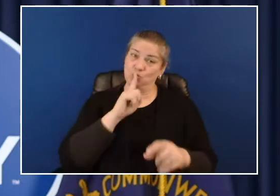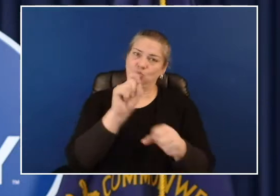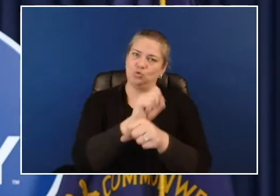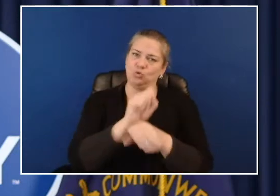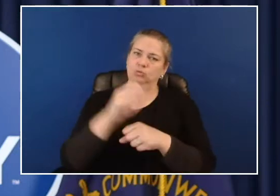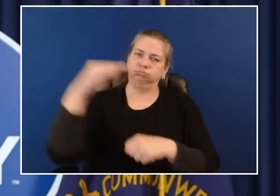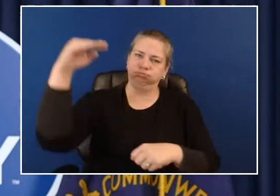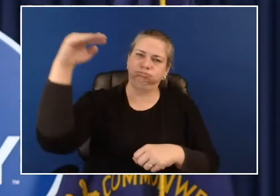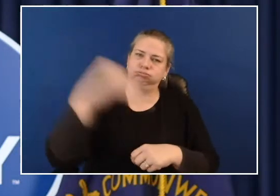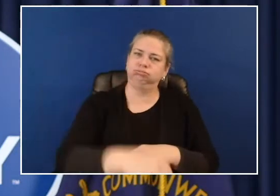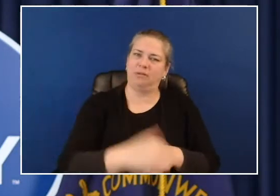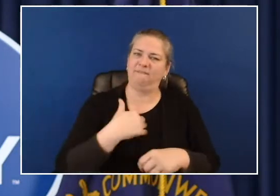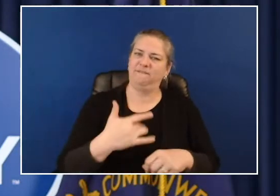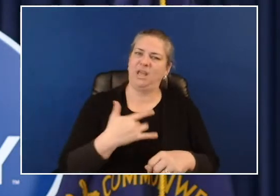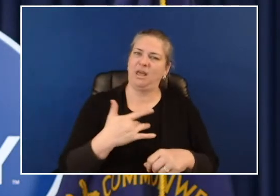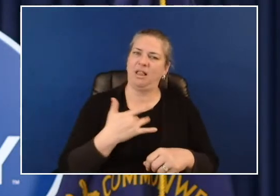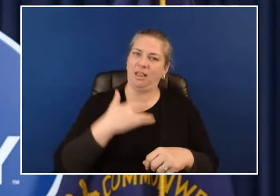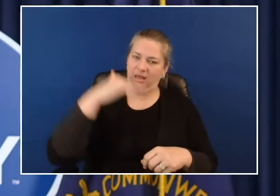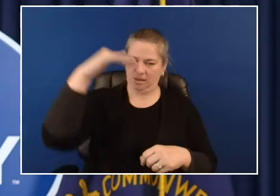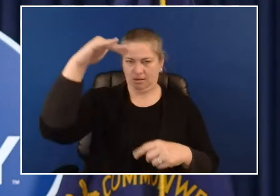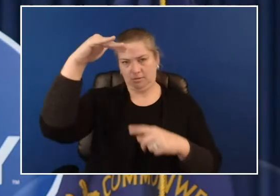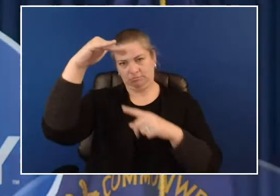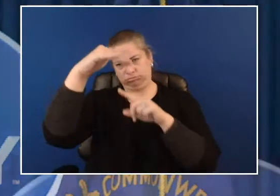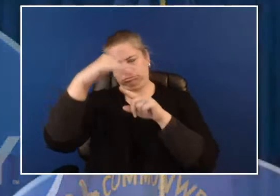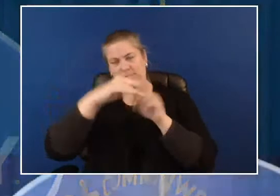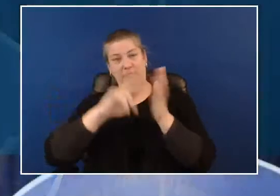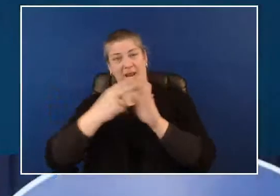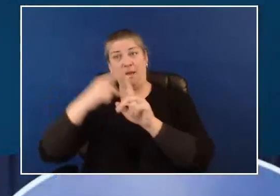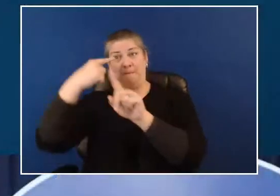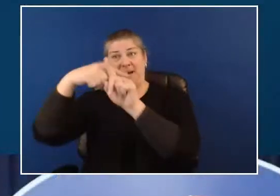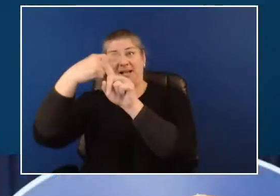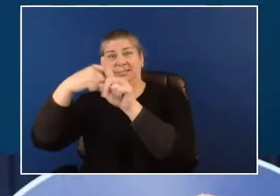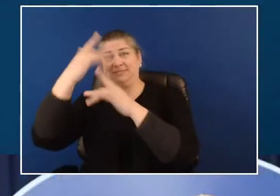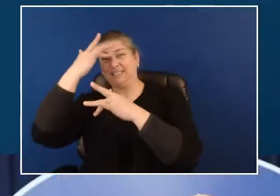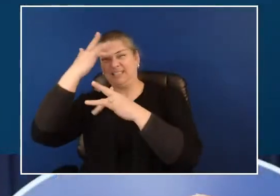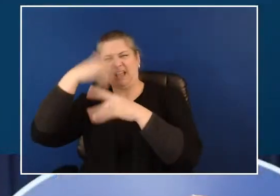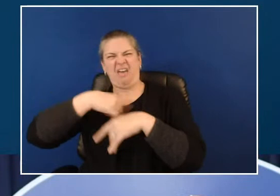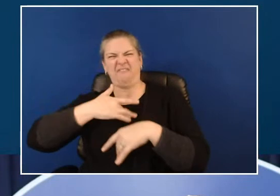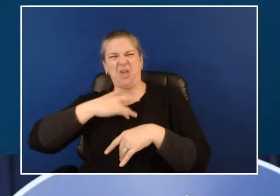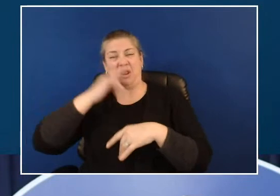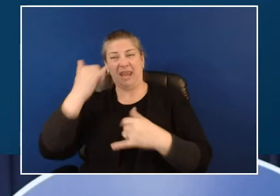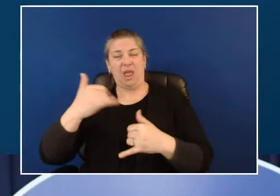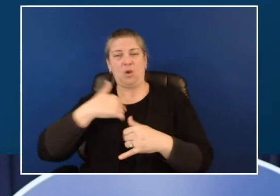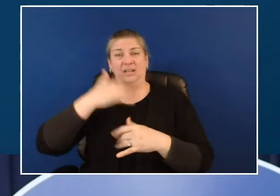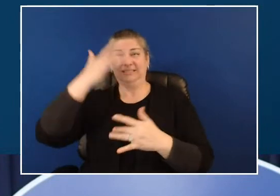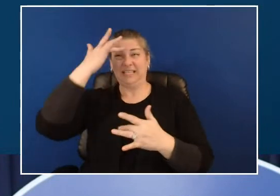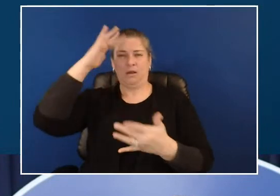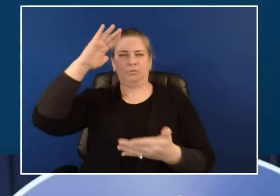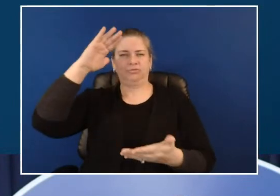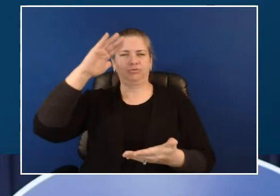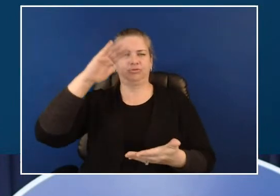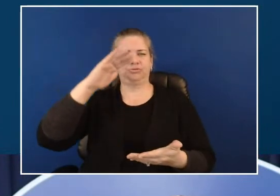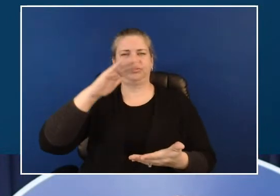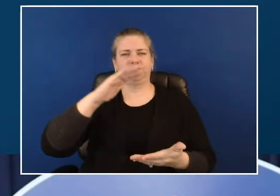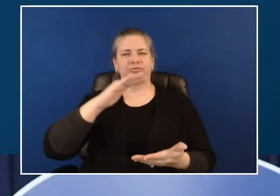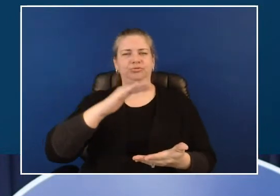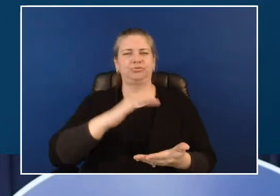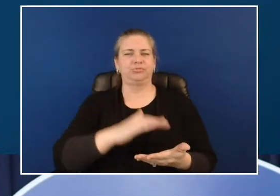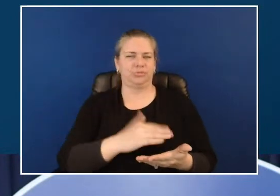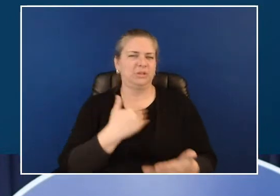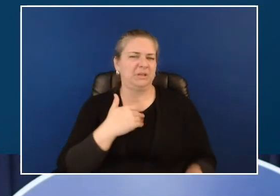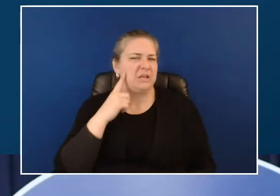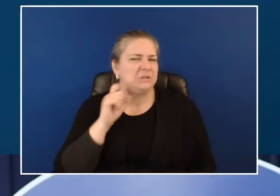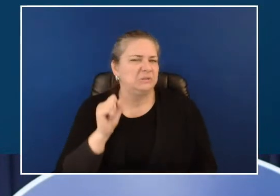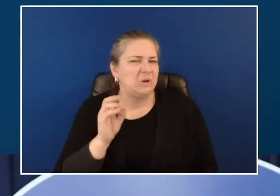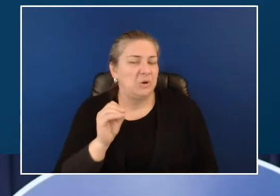the trend is as it's displayed on those graphs, and it's really good information. This thing's thrown us a lot of curveballs